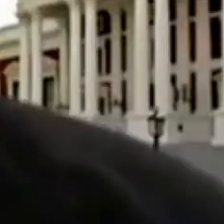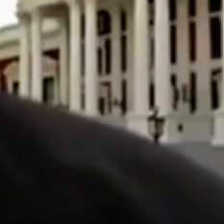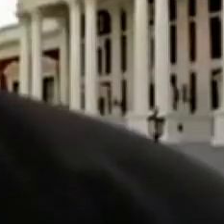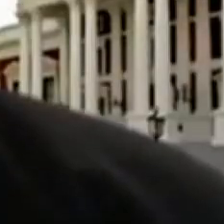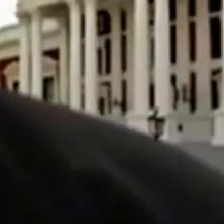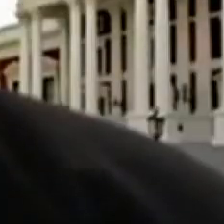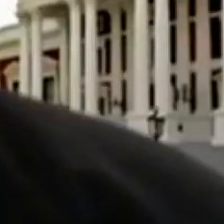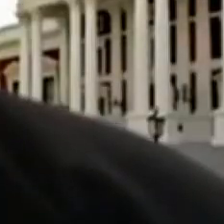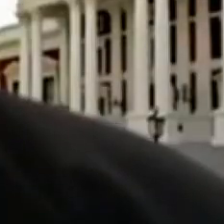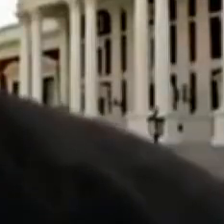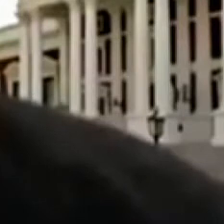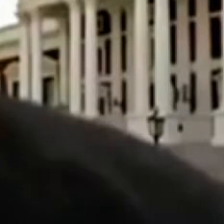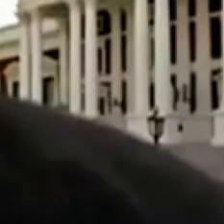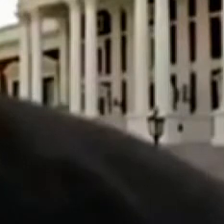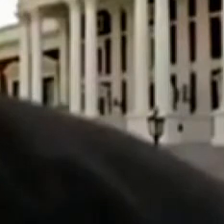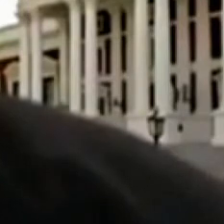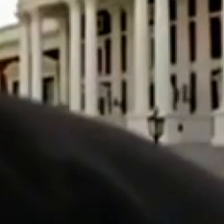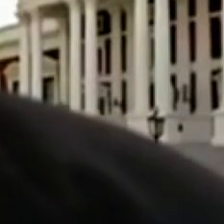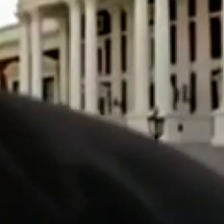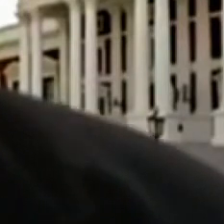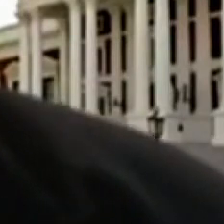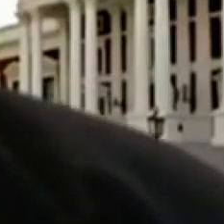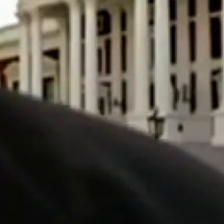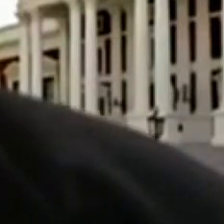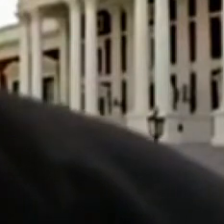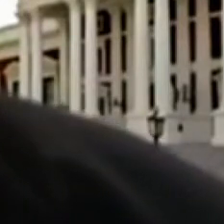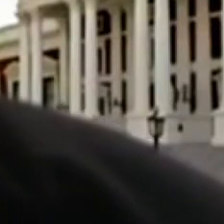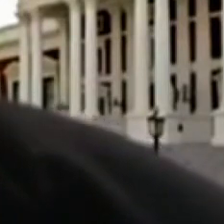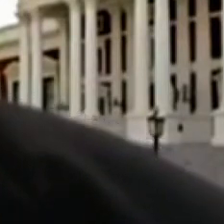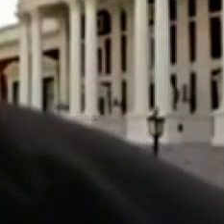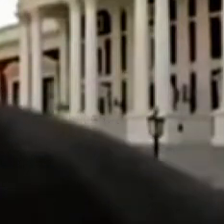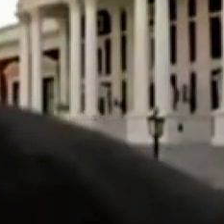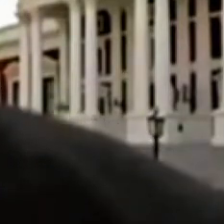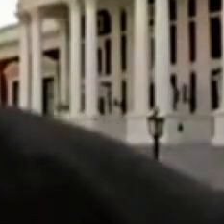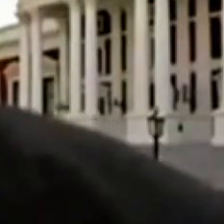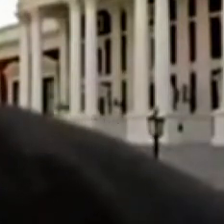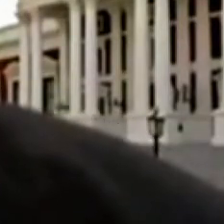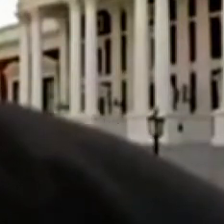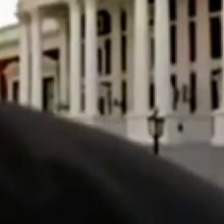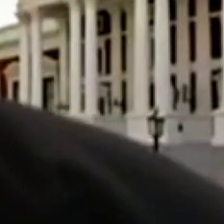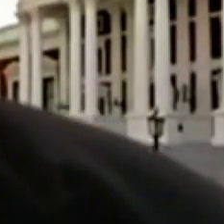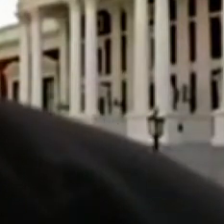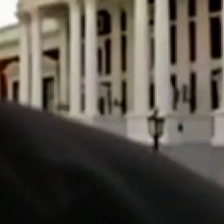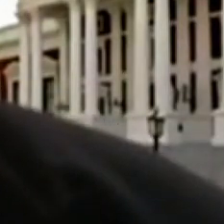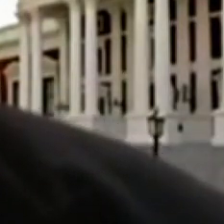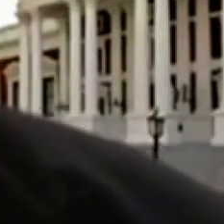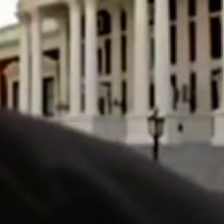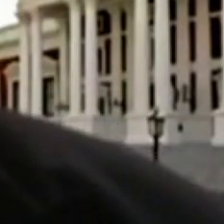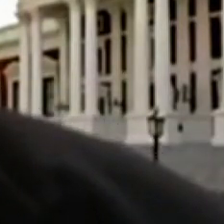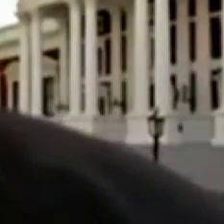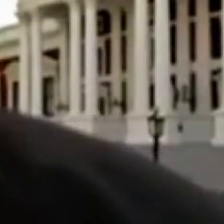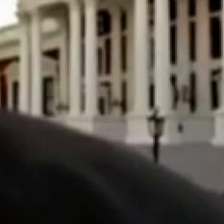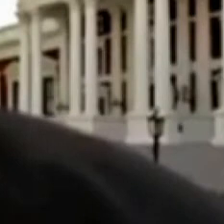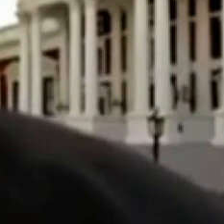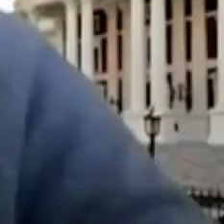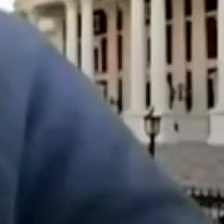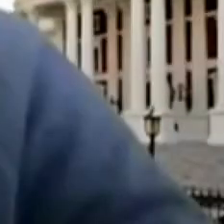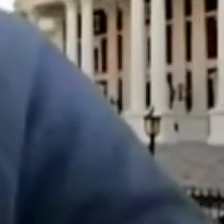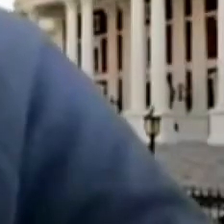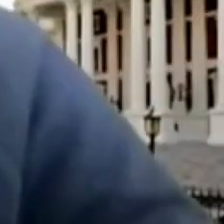Thank you, Minister. Honourable Whitefield, it's your turn to have the first